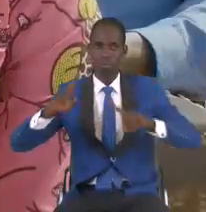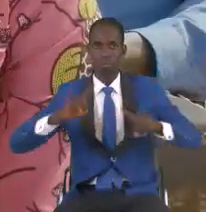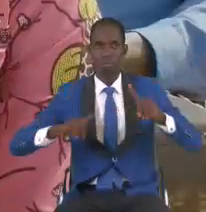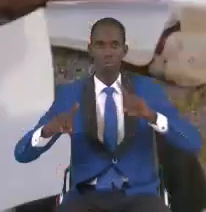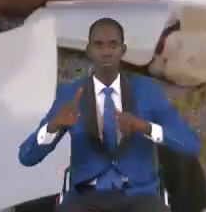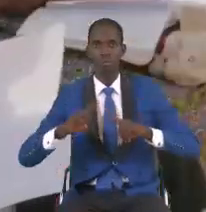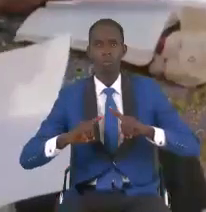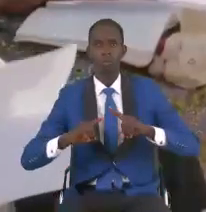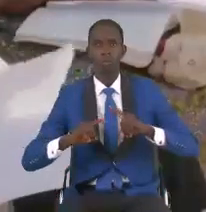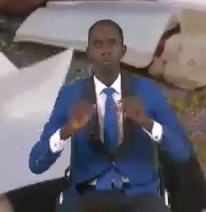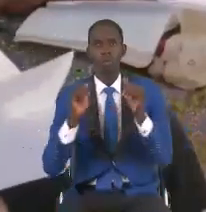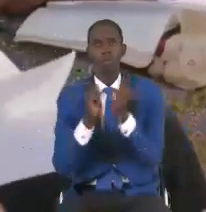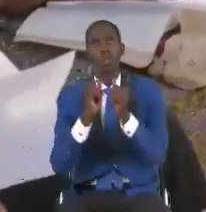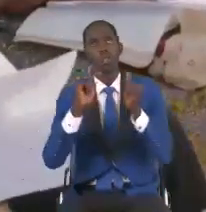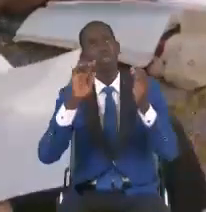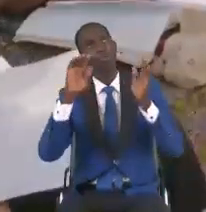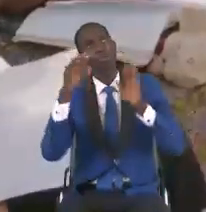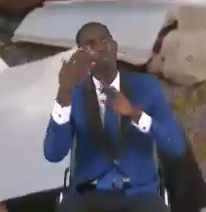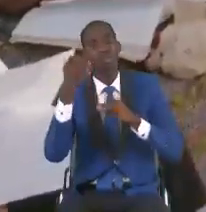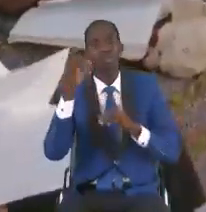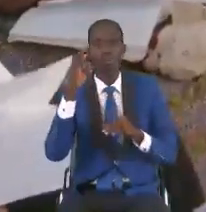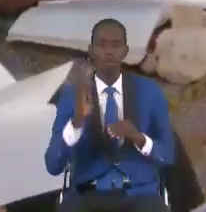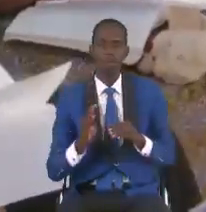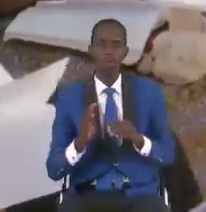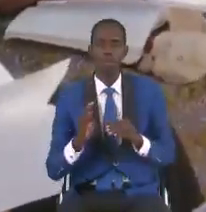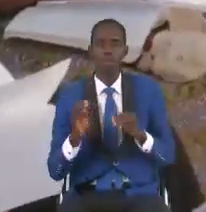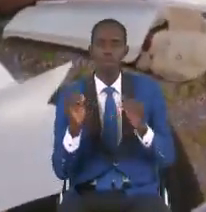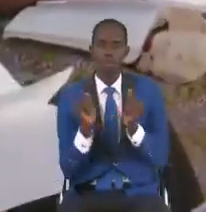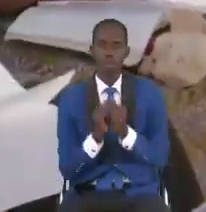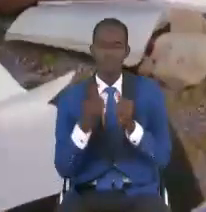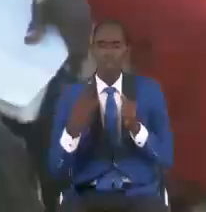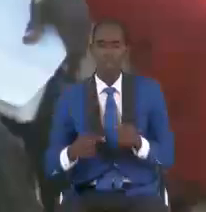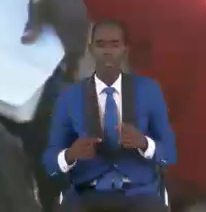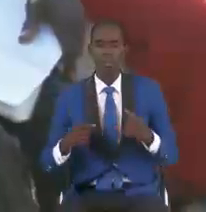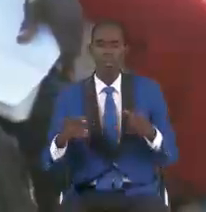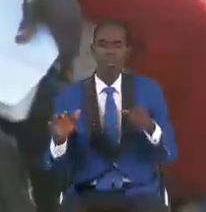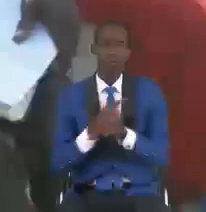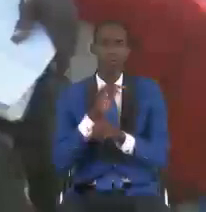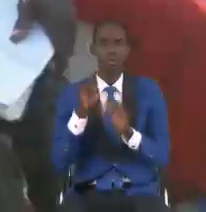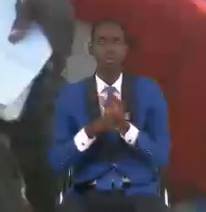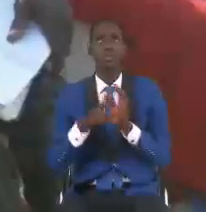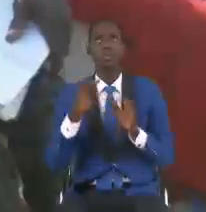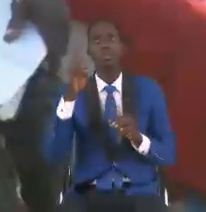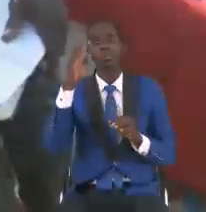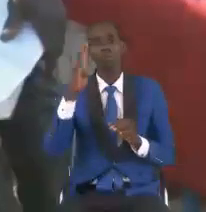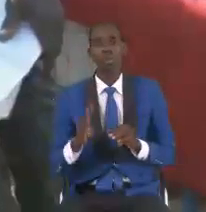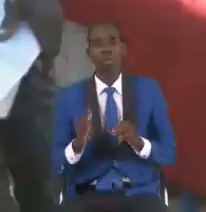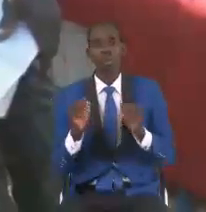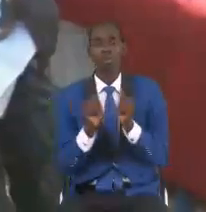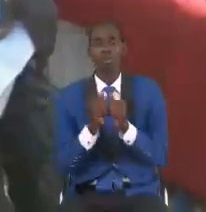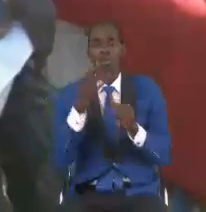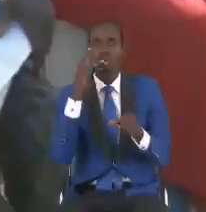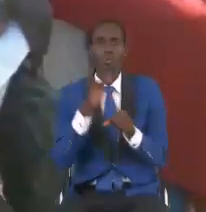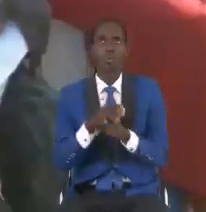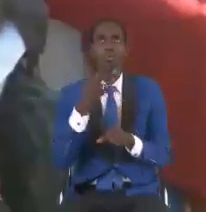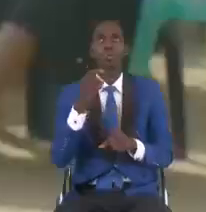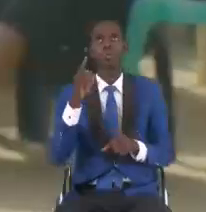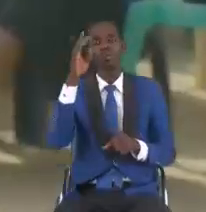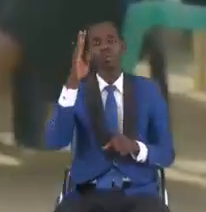the presence of God, say that. With the plenitude of God, say that. With the promises of God, say